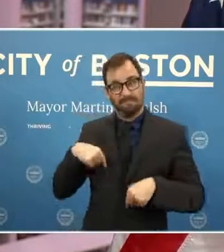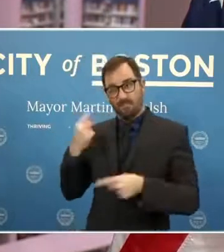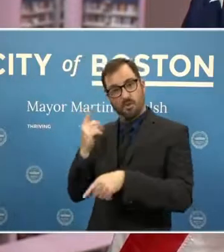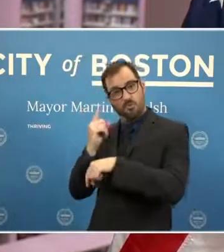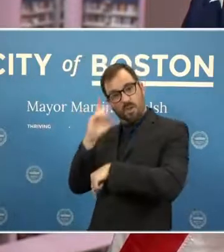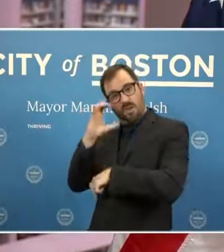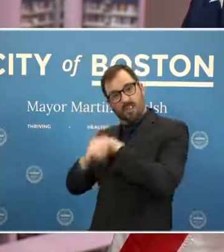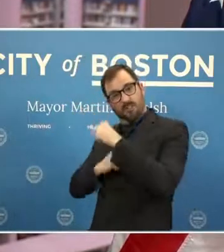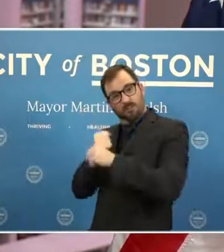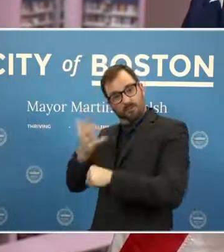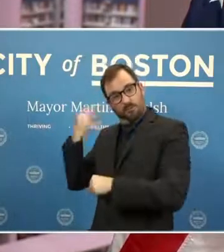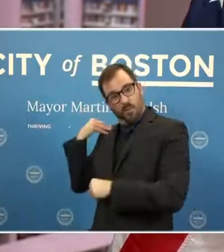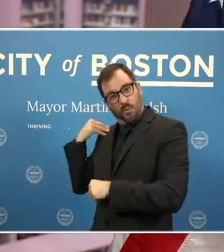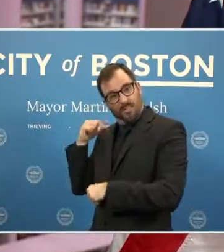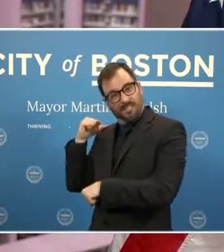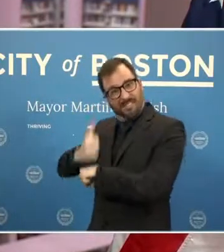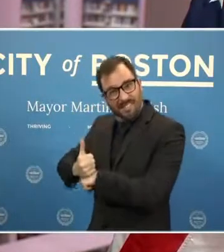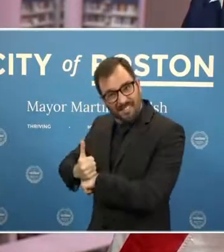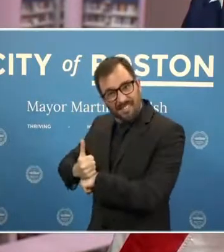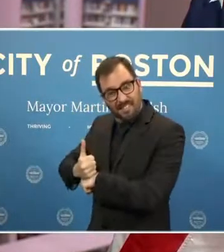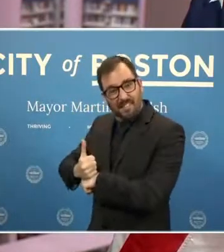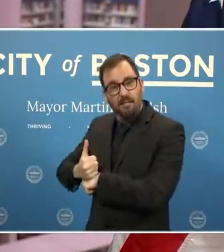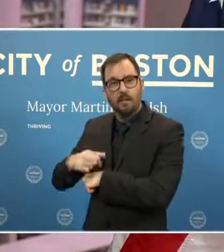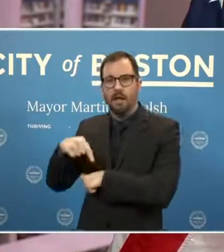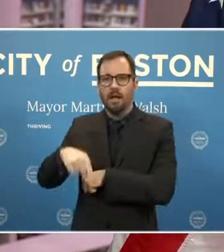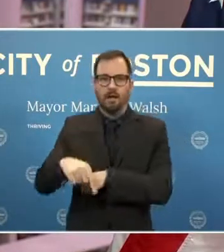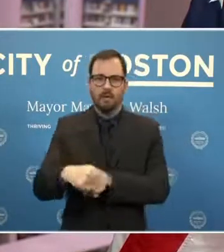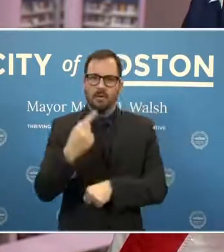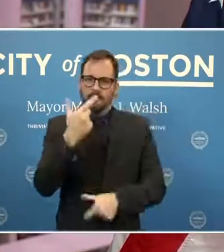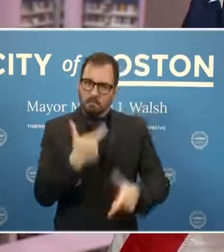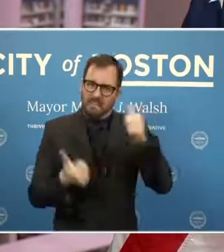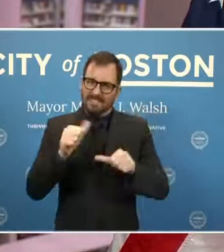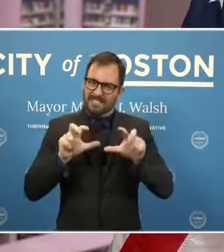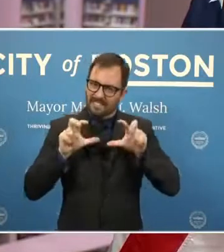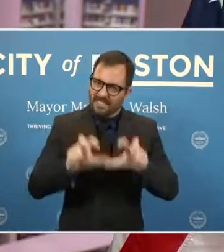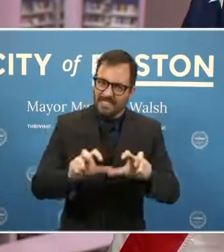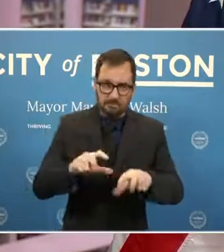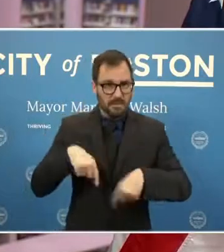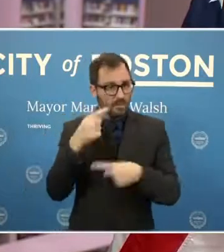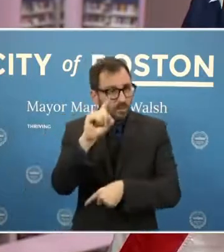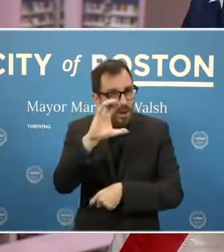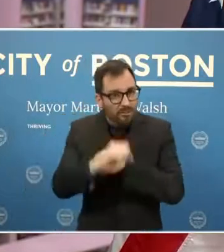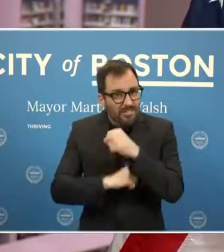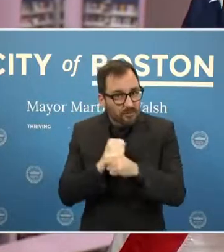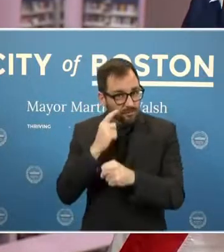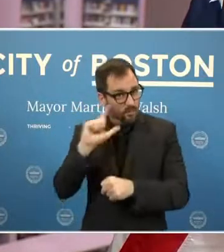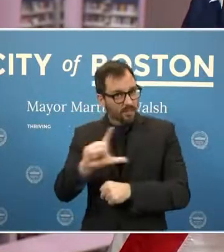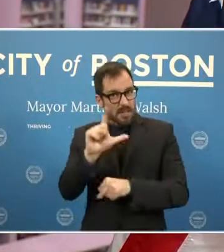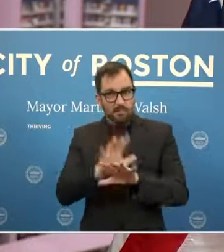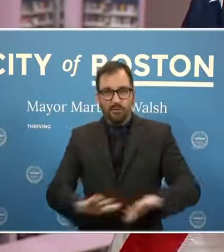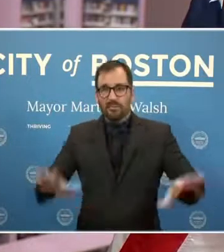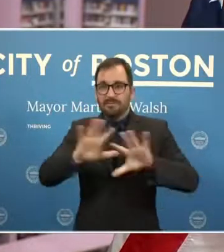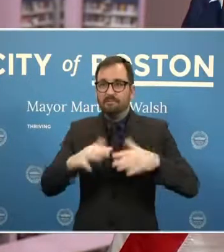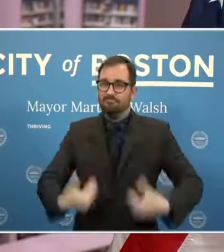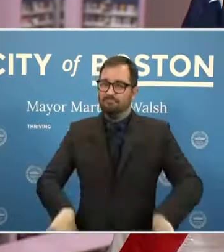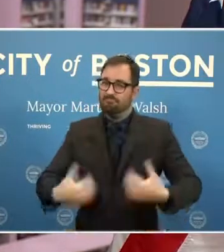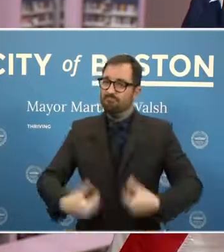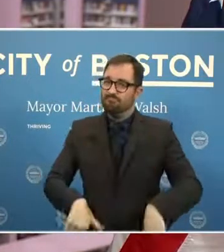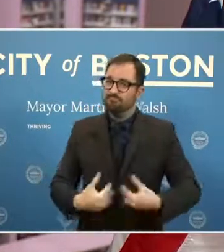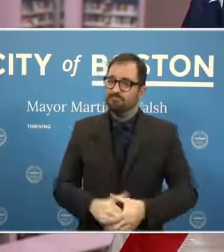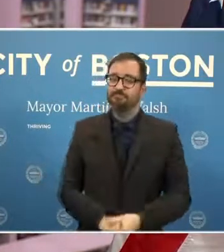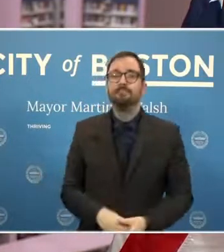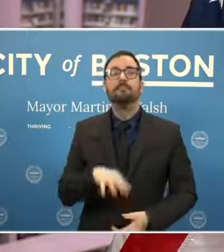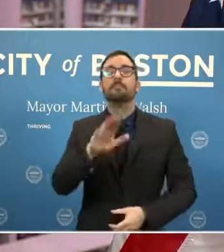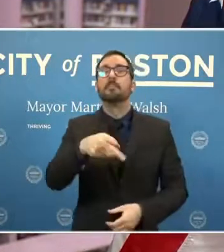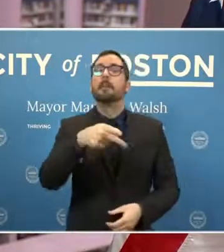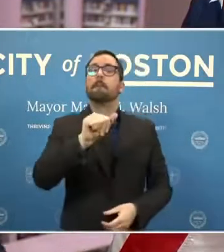and playgrounds from the North End to Mattapan, and major upgrades at Boston Common and Franklin Park. We're investing more in our